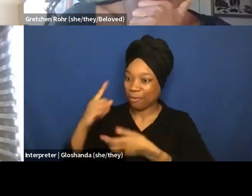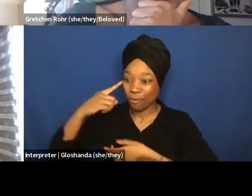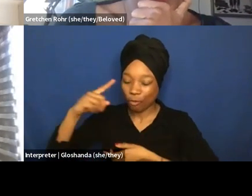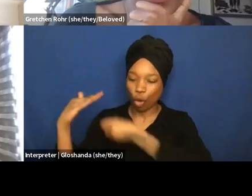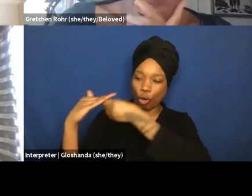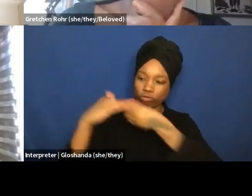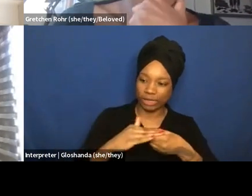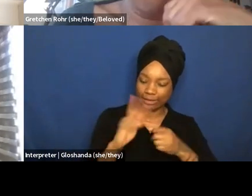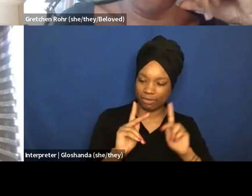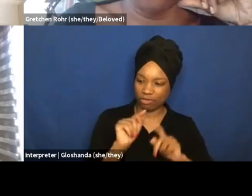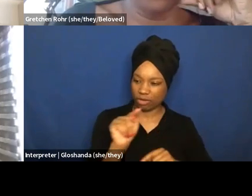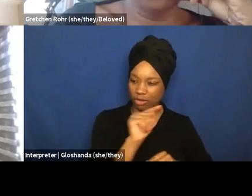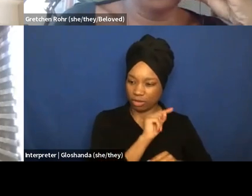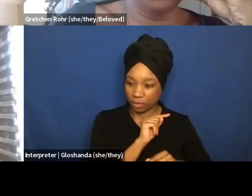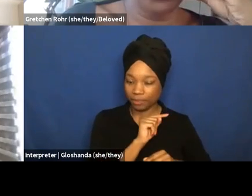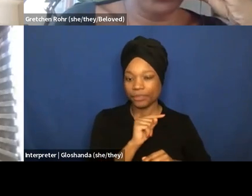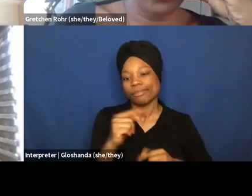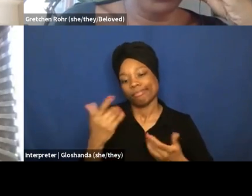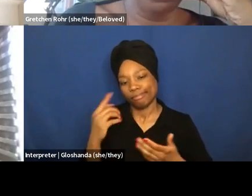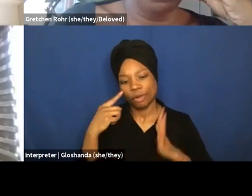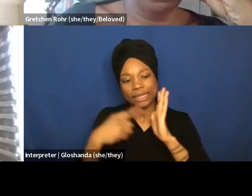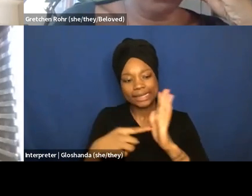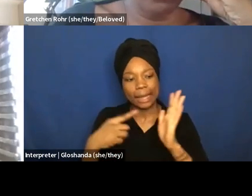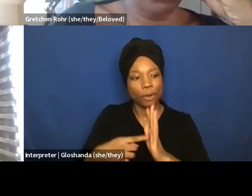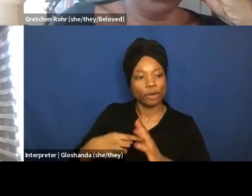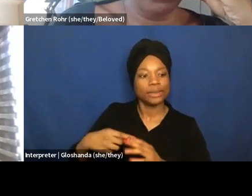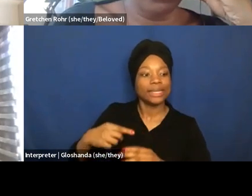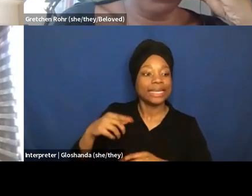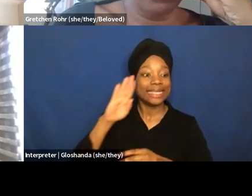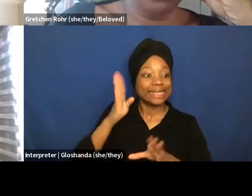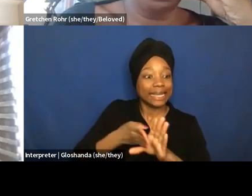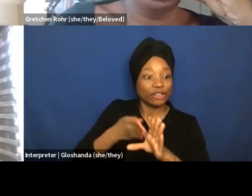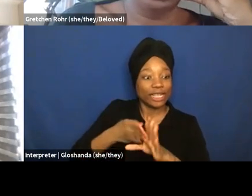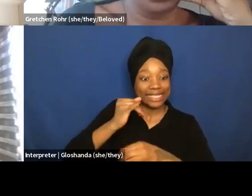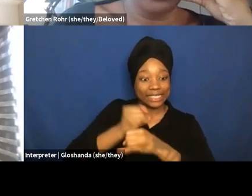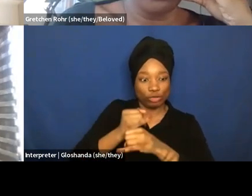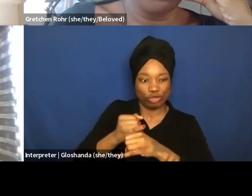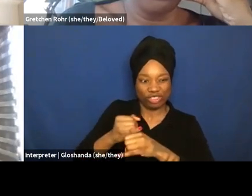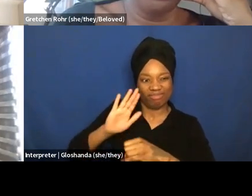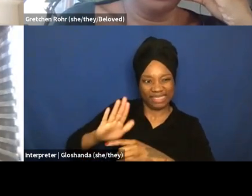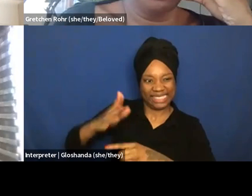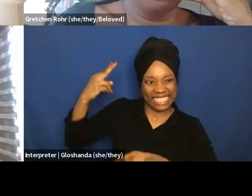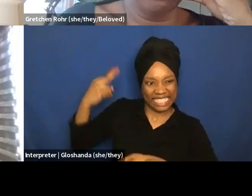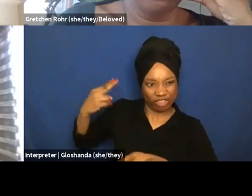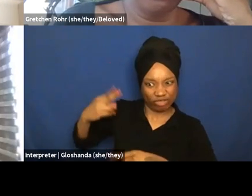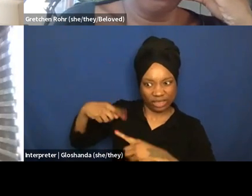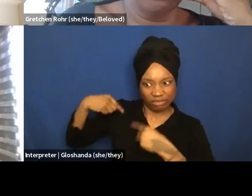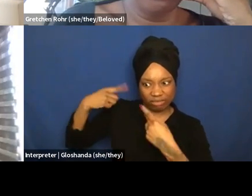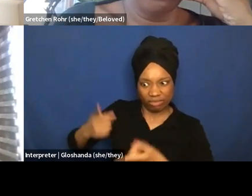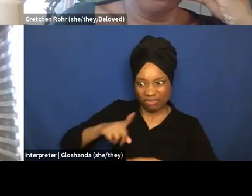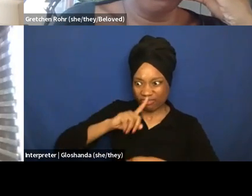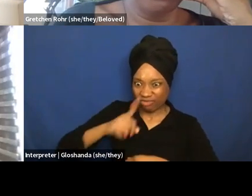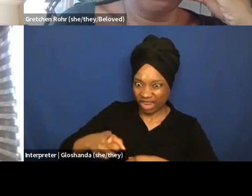things historically, like I'll speak from the perspective of psychiatric institutions, there were very deliberate